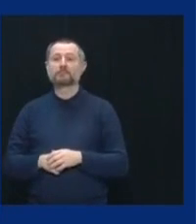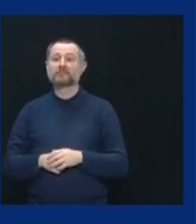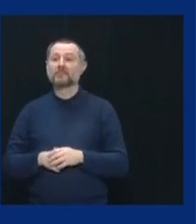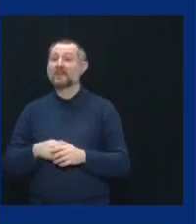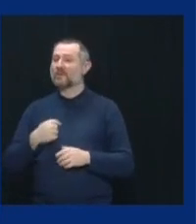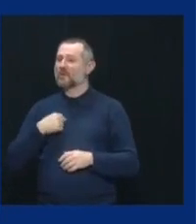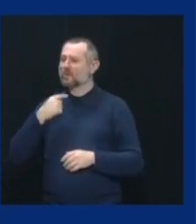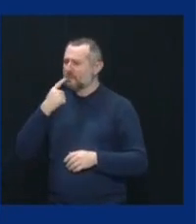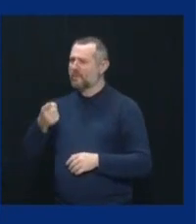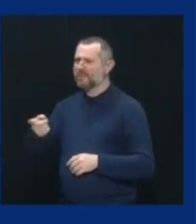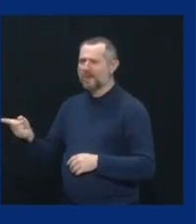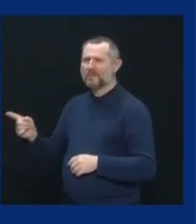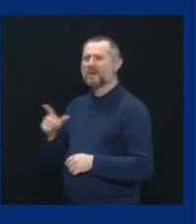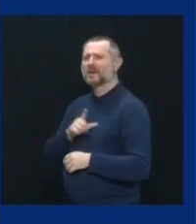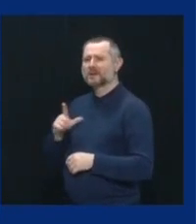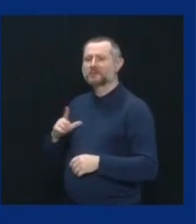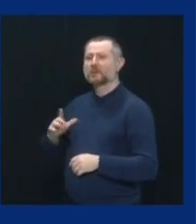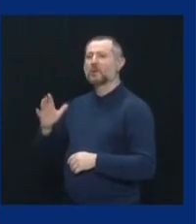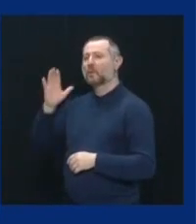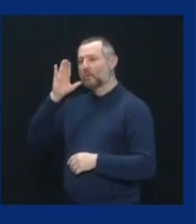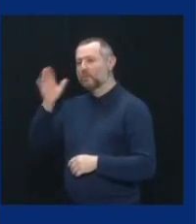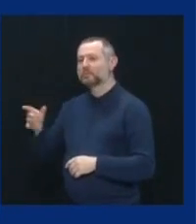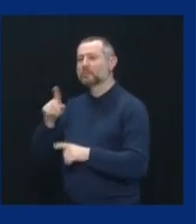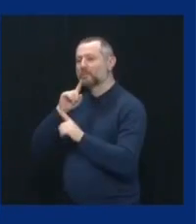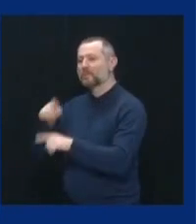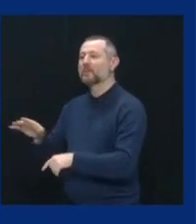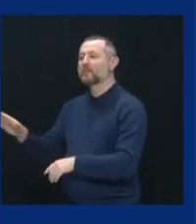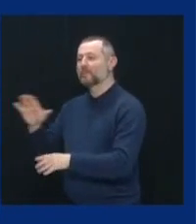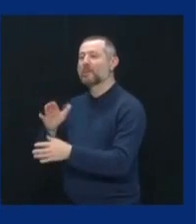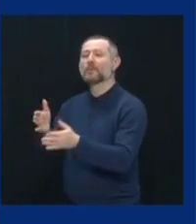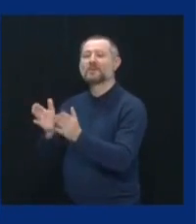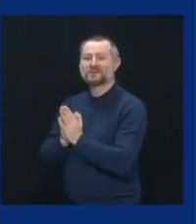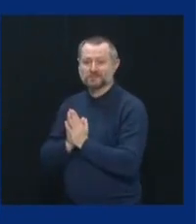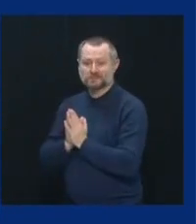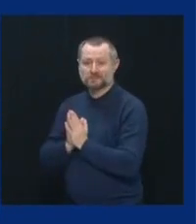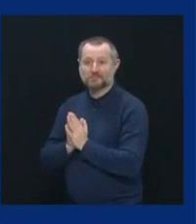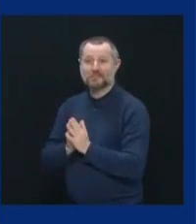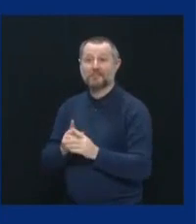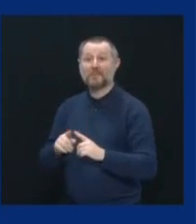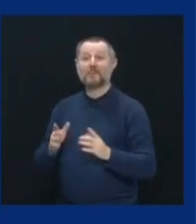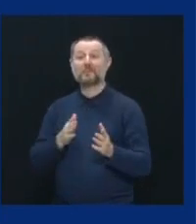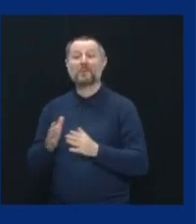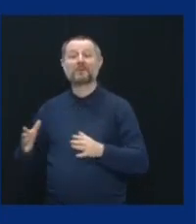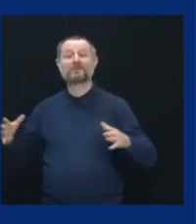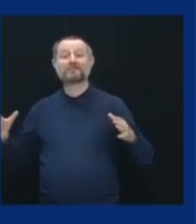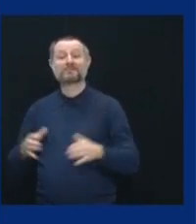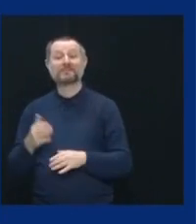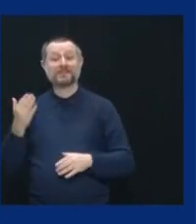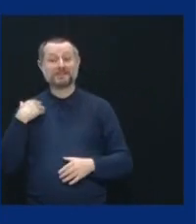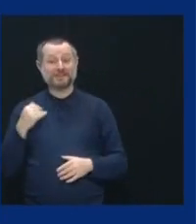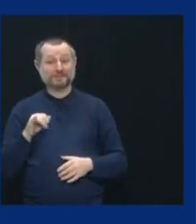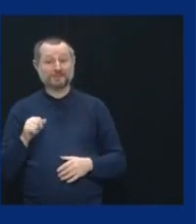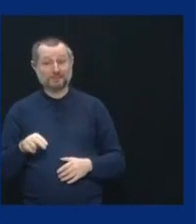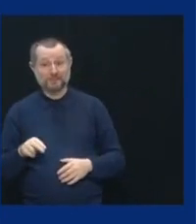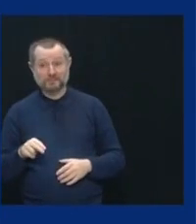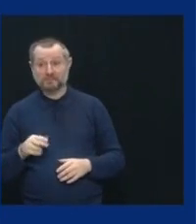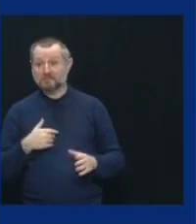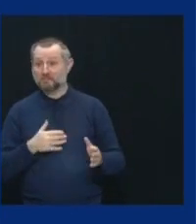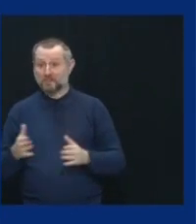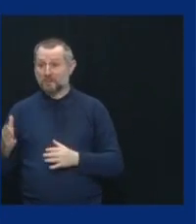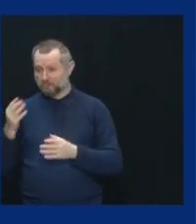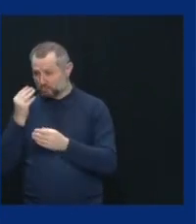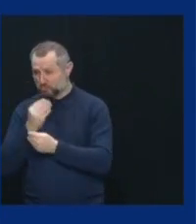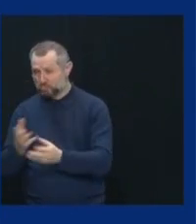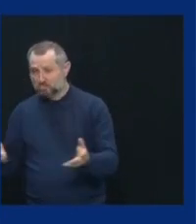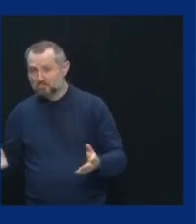state legislature we would get to their request. They come back into session in January, this past January. we said